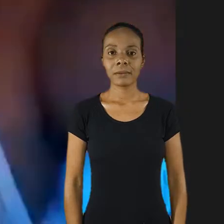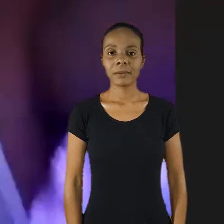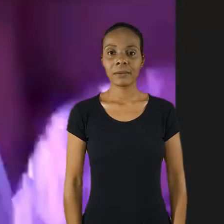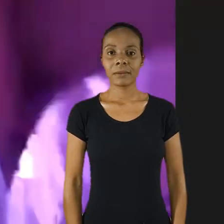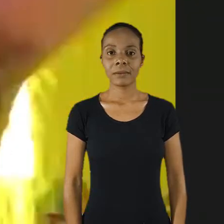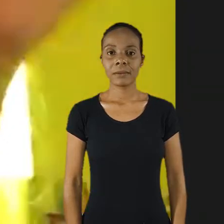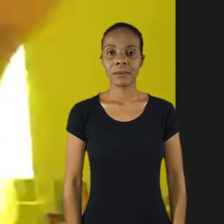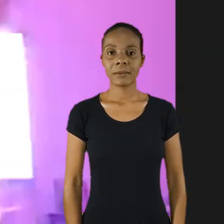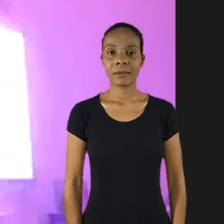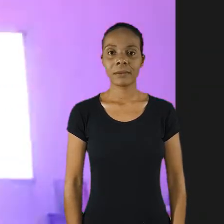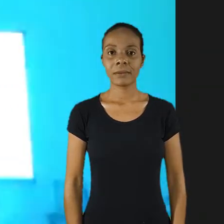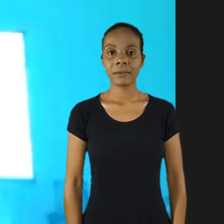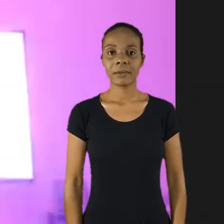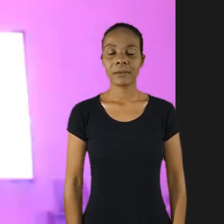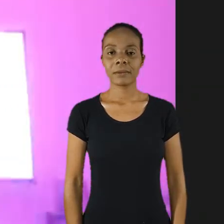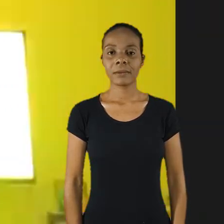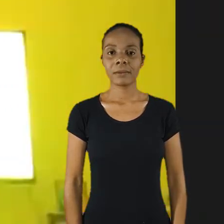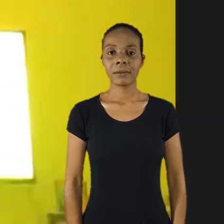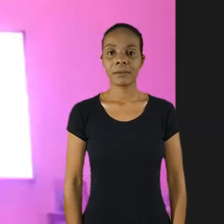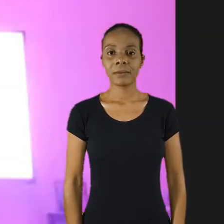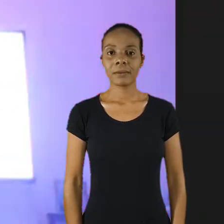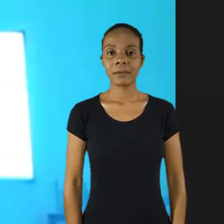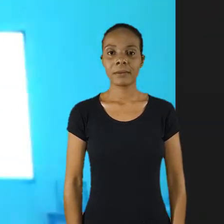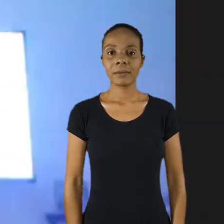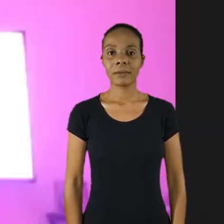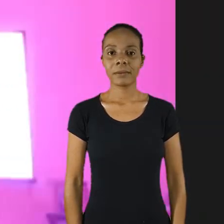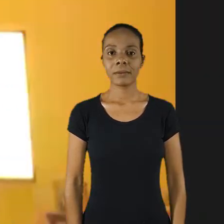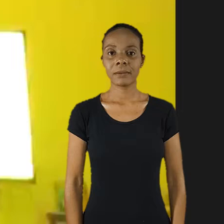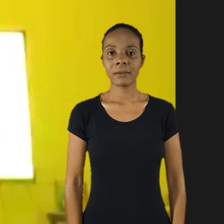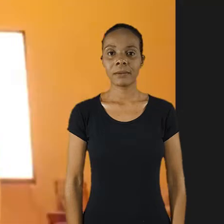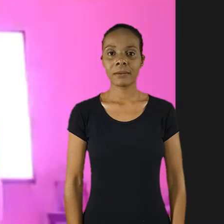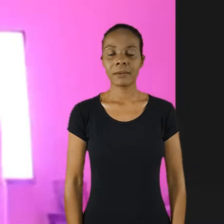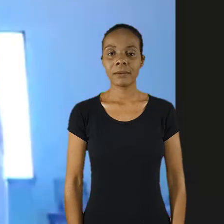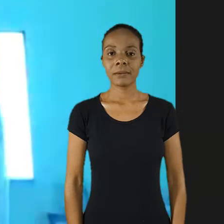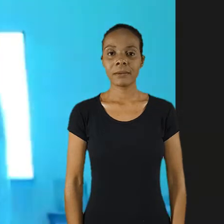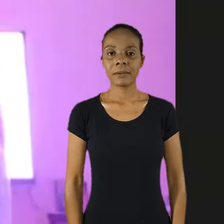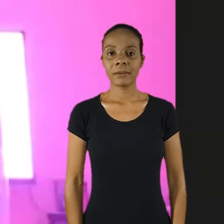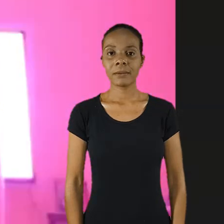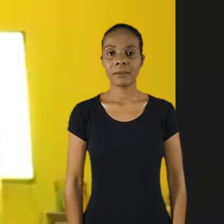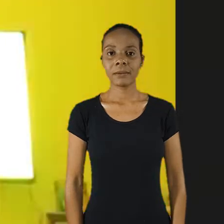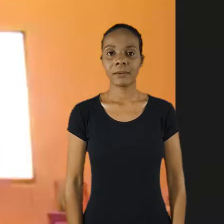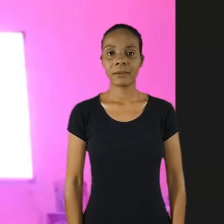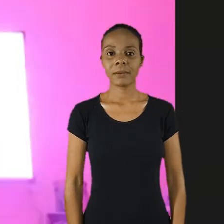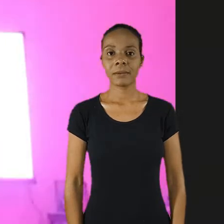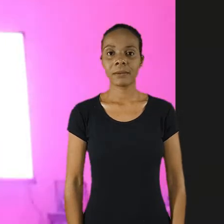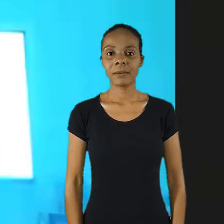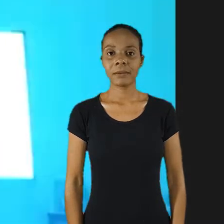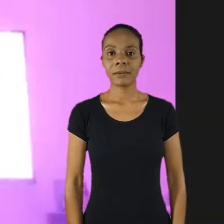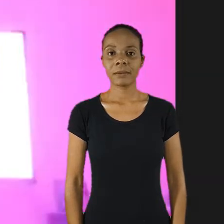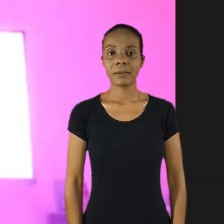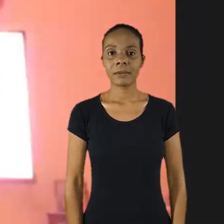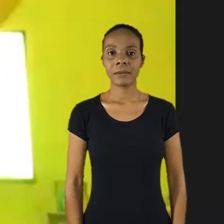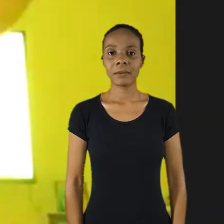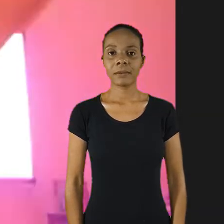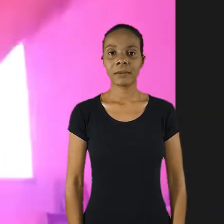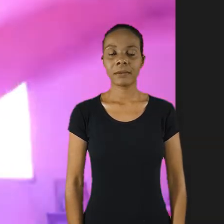like an ocean. Building up your fortress like a mountain. Neighbors say we're causing a